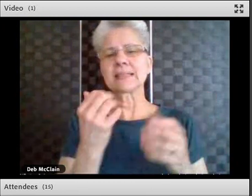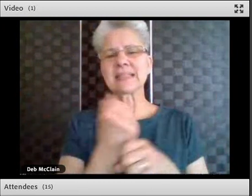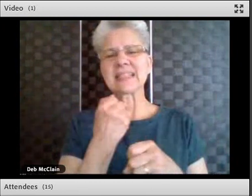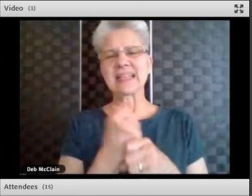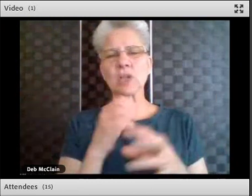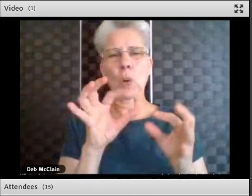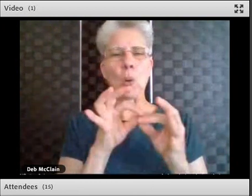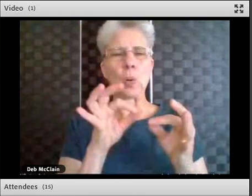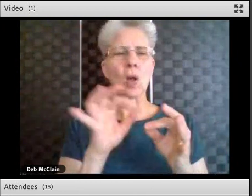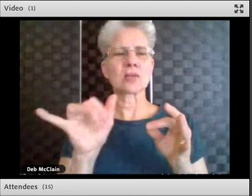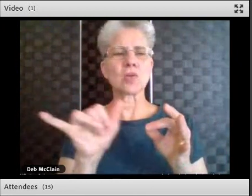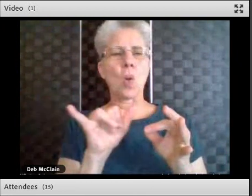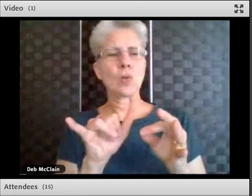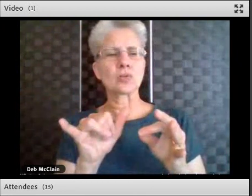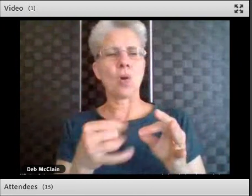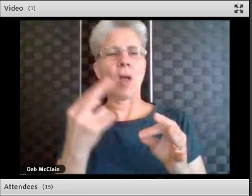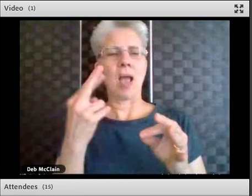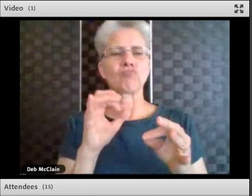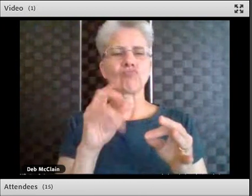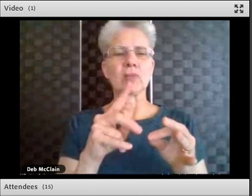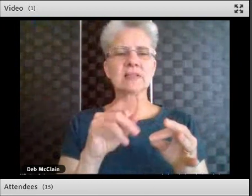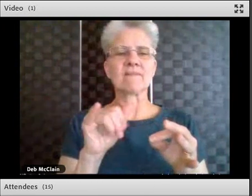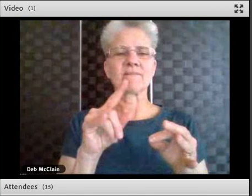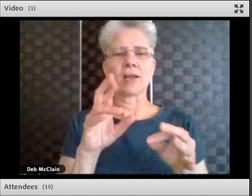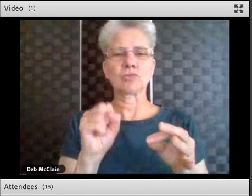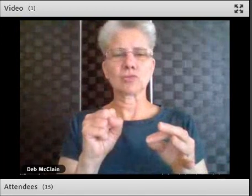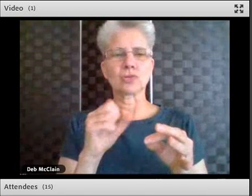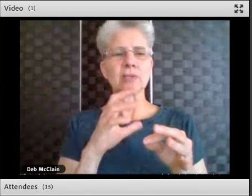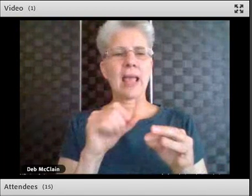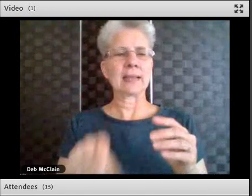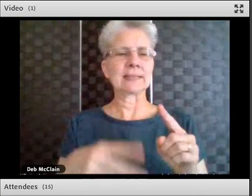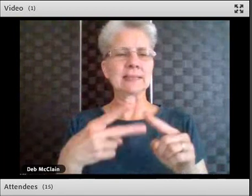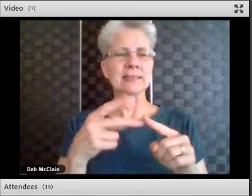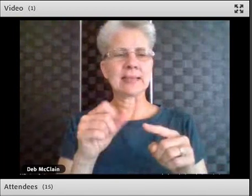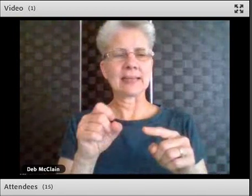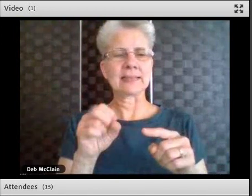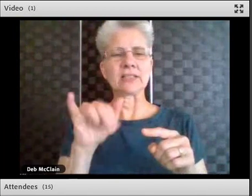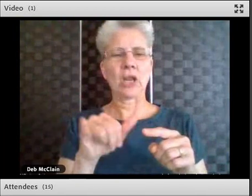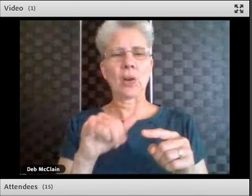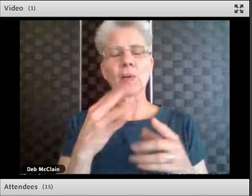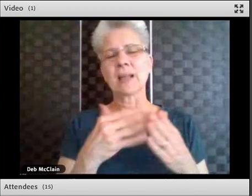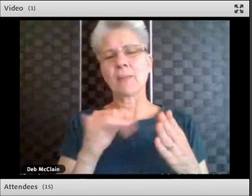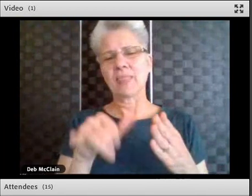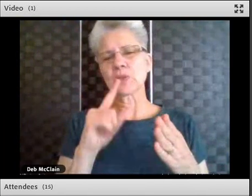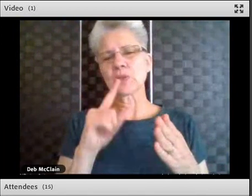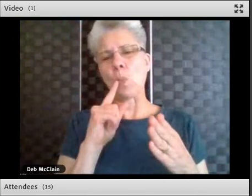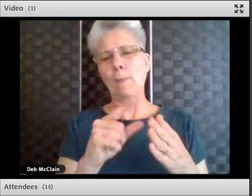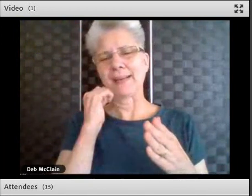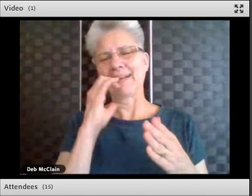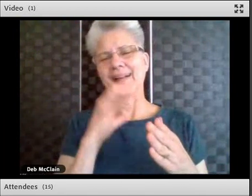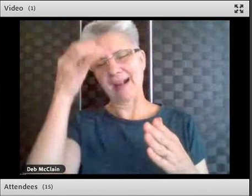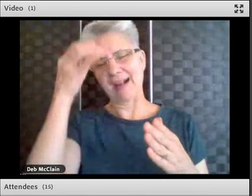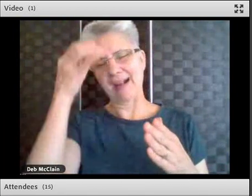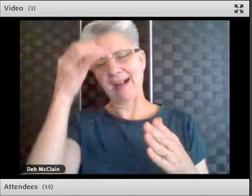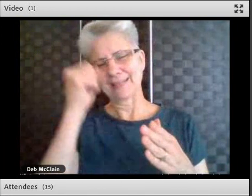statistical cost as well as the high risk factors and then secondary risk factors. And some of this, of course, is going to be common